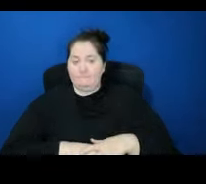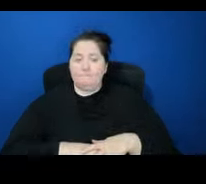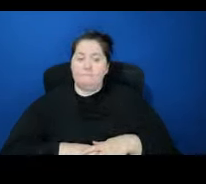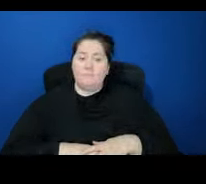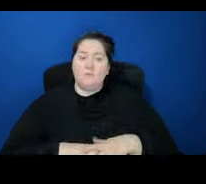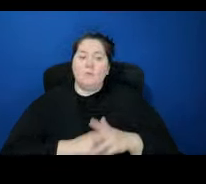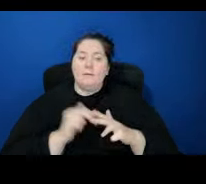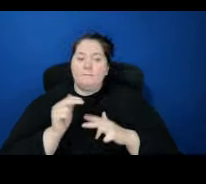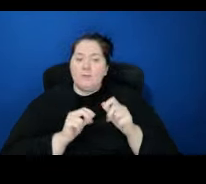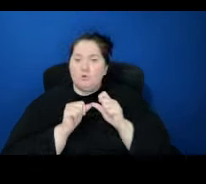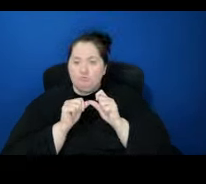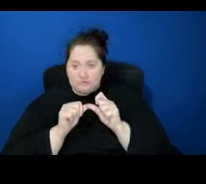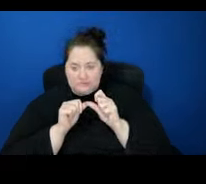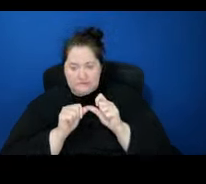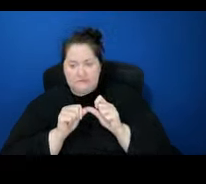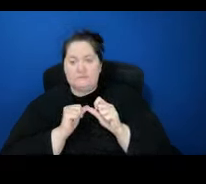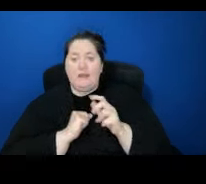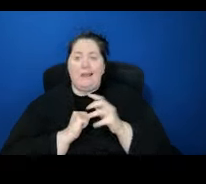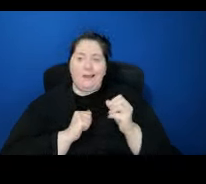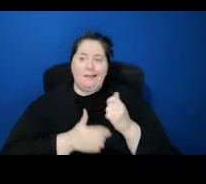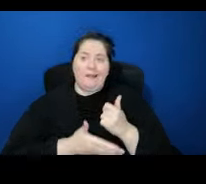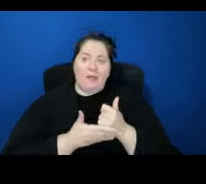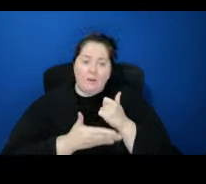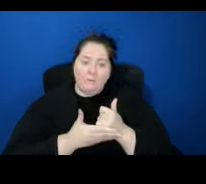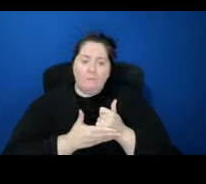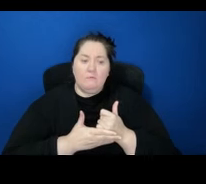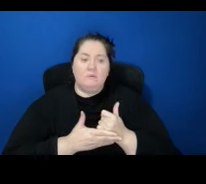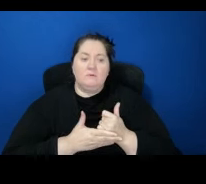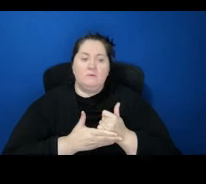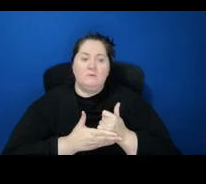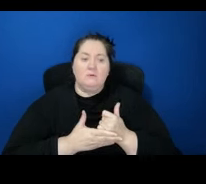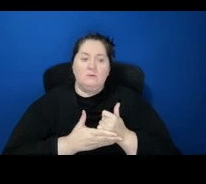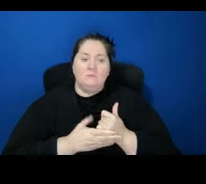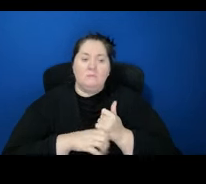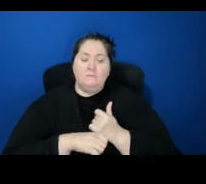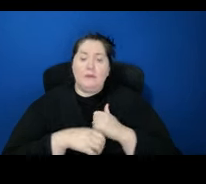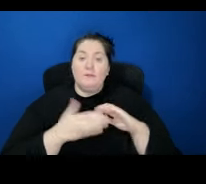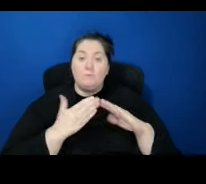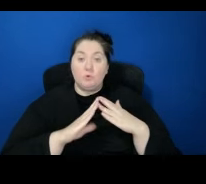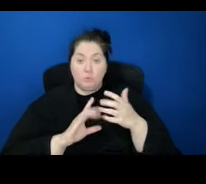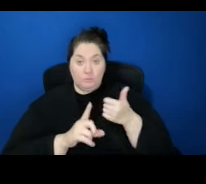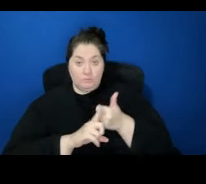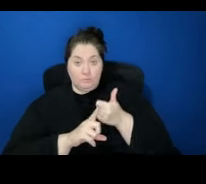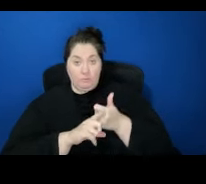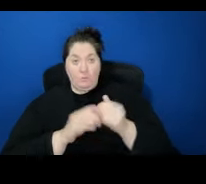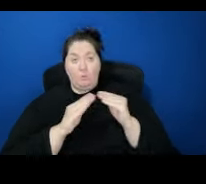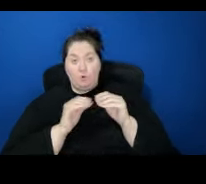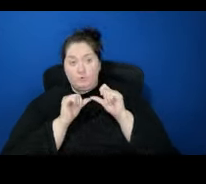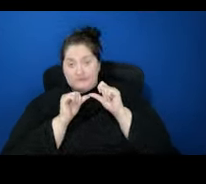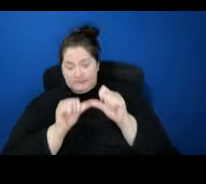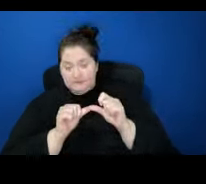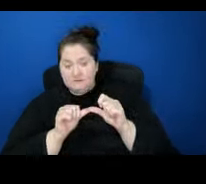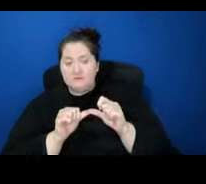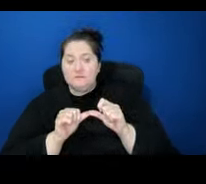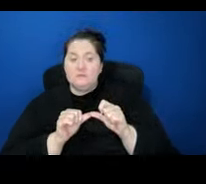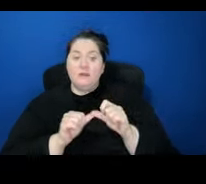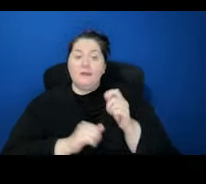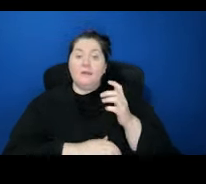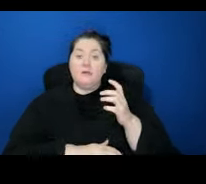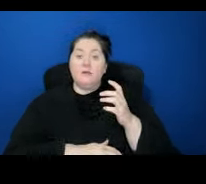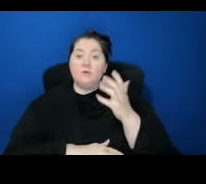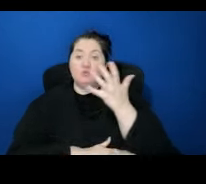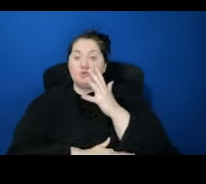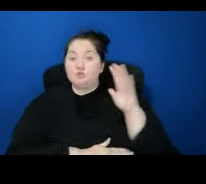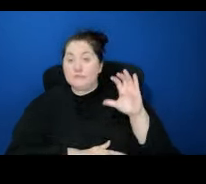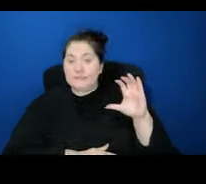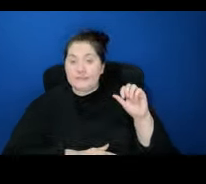can build resilience and also help to make communities themselves more resilient. A key one is tree canopy.